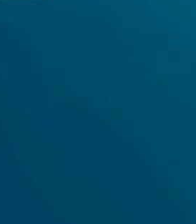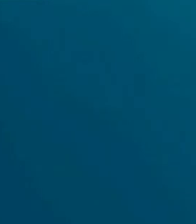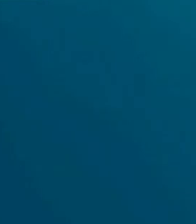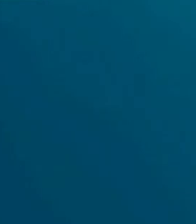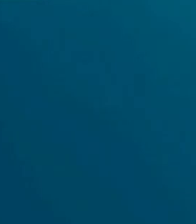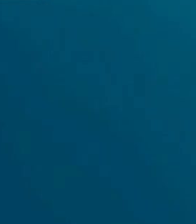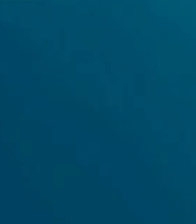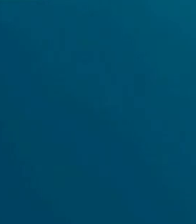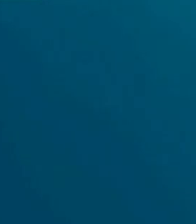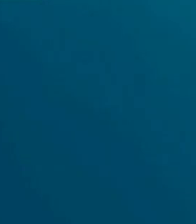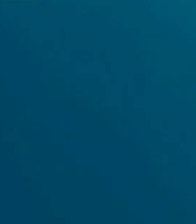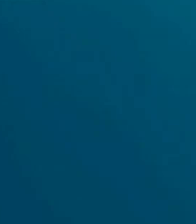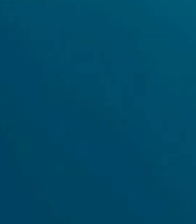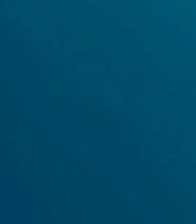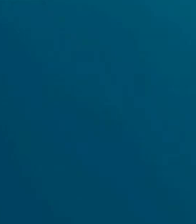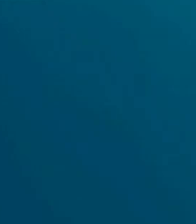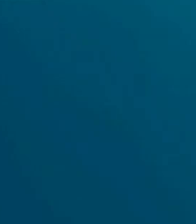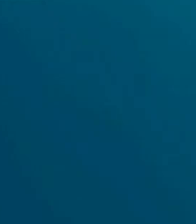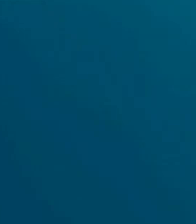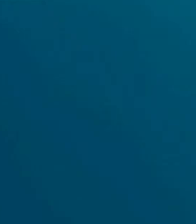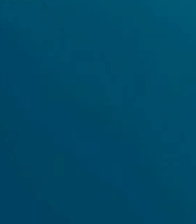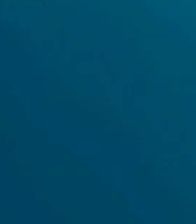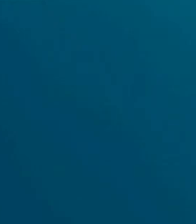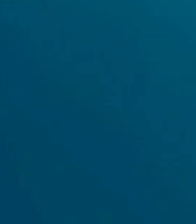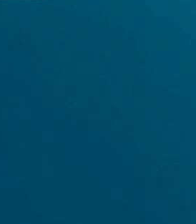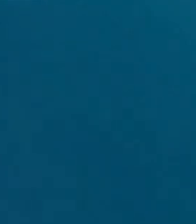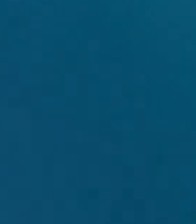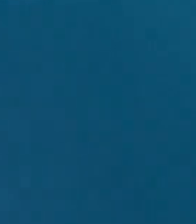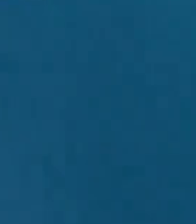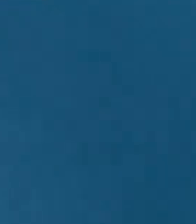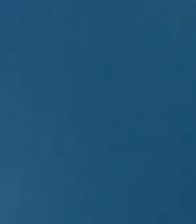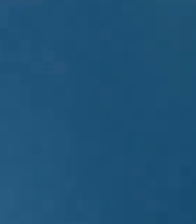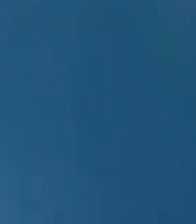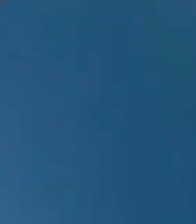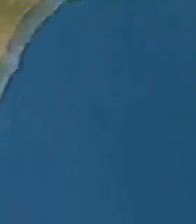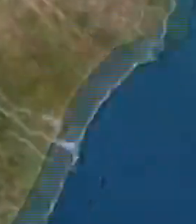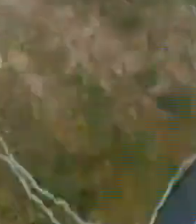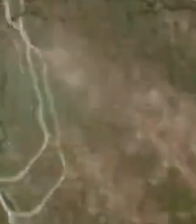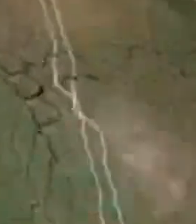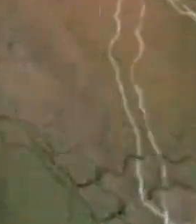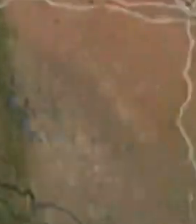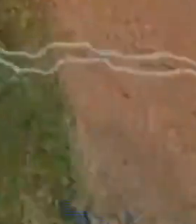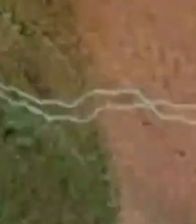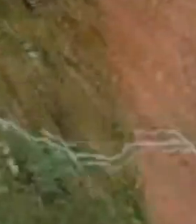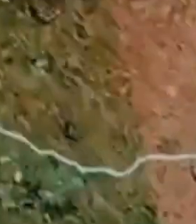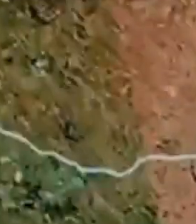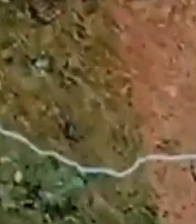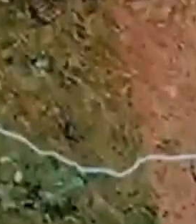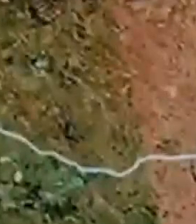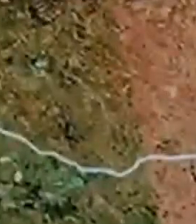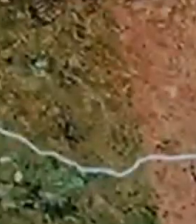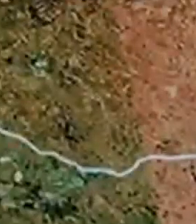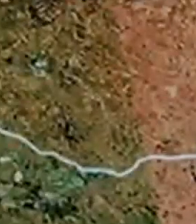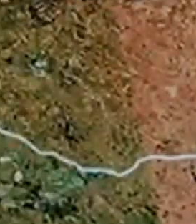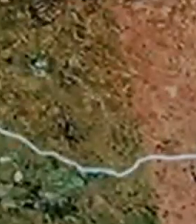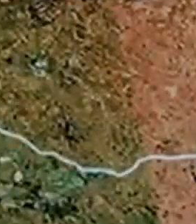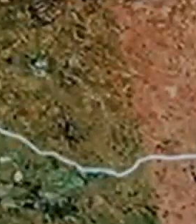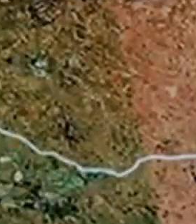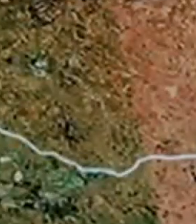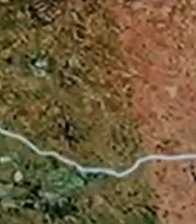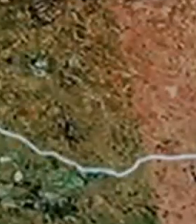bjalo le ka dikarolong tša ka KwaZulu-Natal wena o lego ka Freistata di tla ba gona ka dikarolong tše tša šašetša ga re a o dikgisa tše temperature re thoma bjalo ka province ya ka